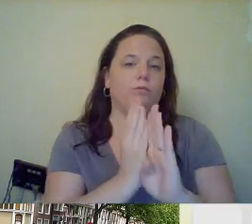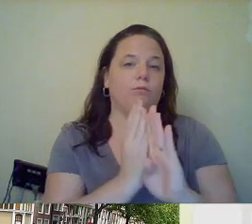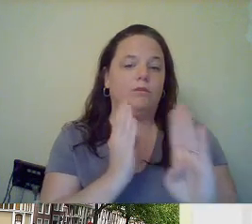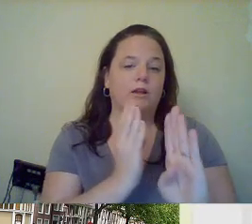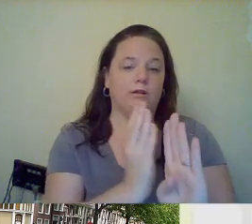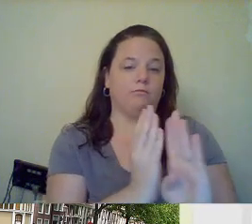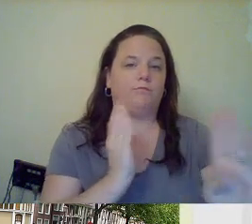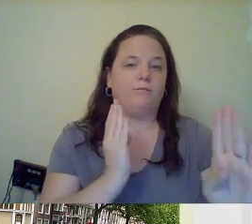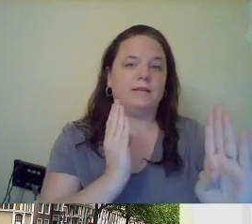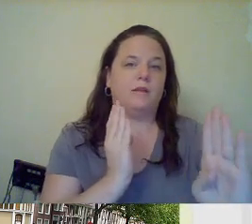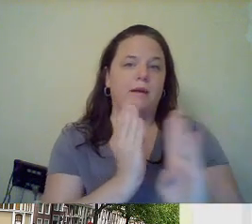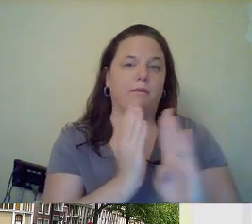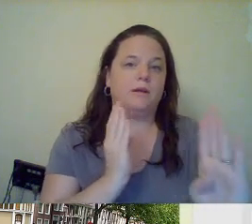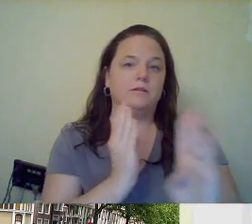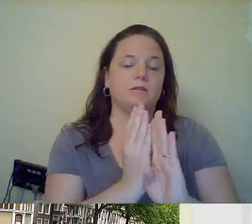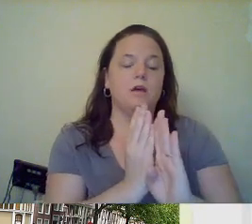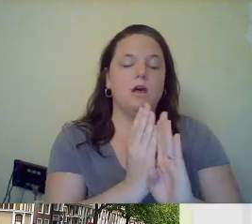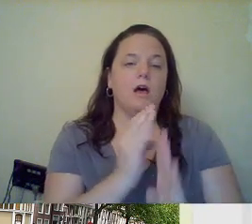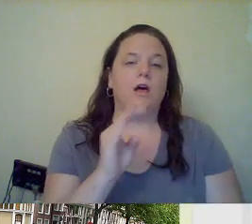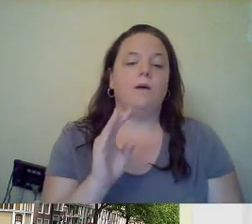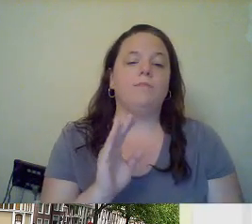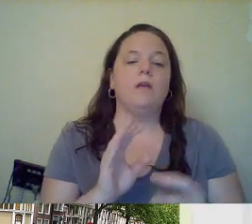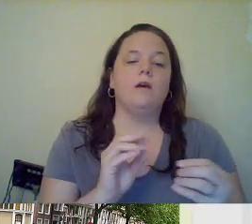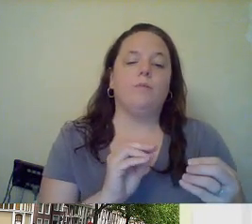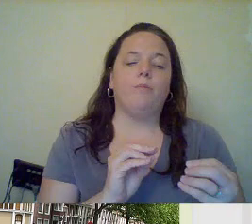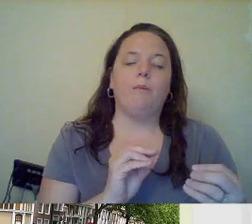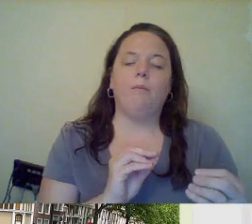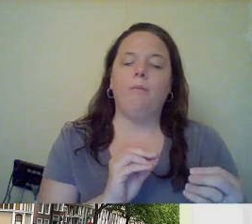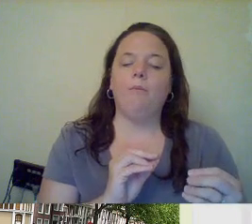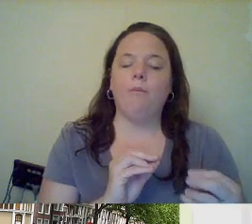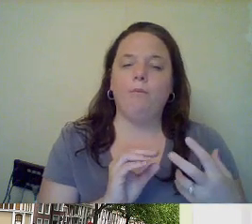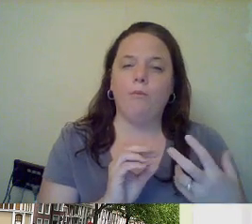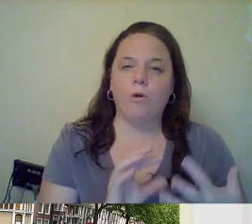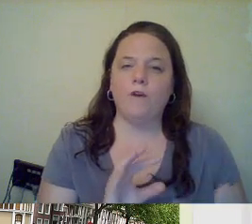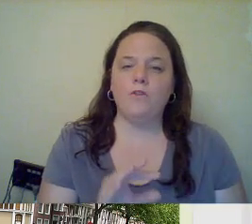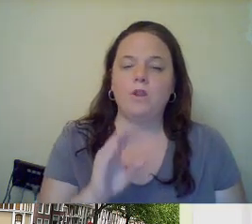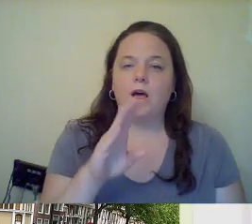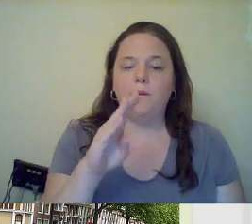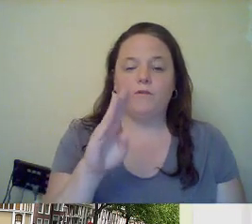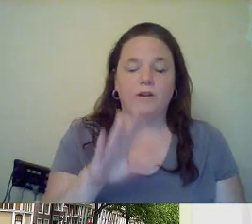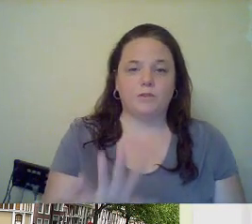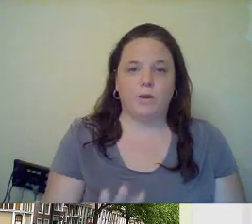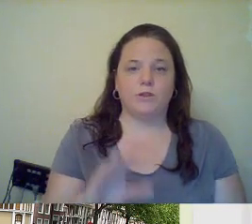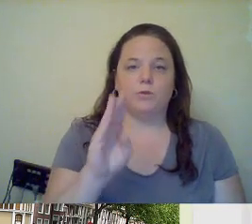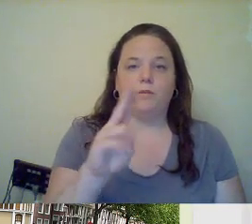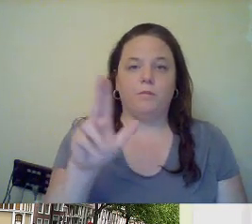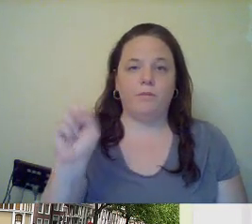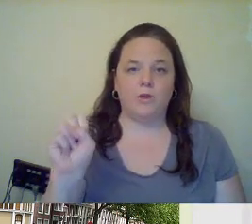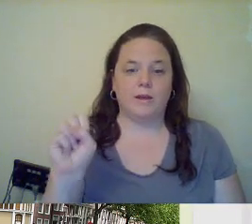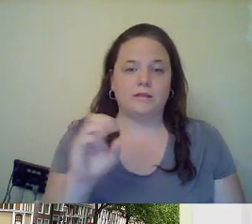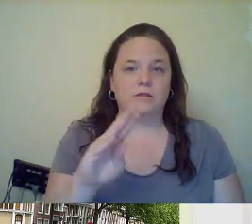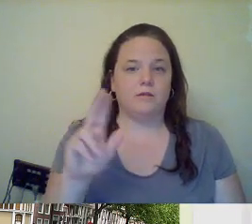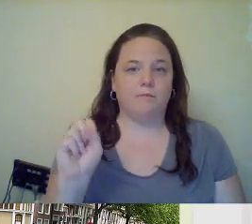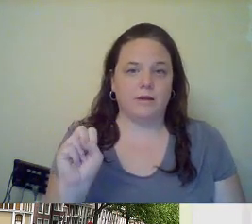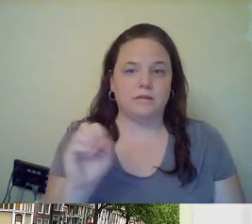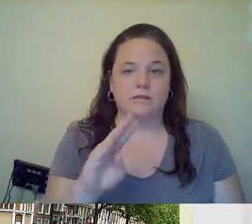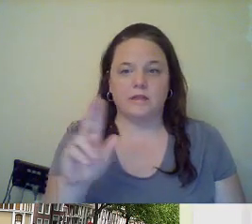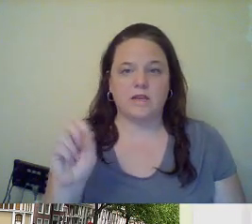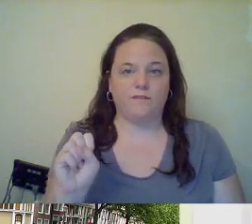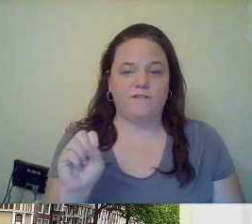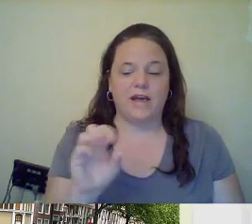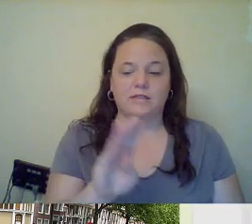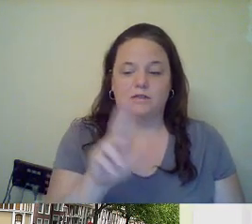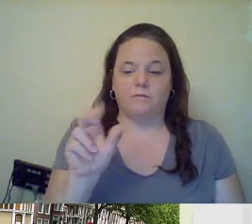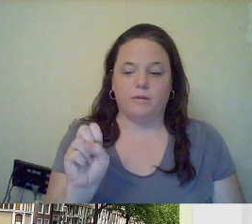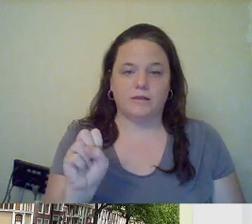you kind of basically make a bus. But more often than not, people fingerspell this one, B-U-S, bus. And